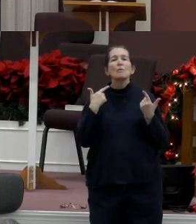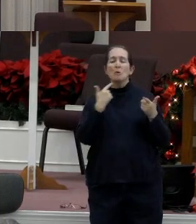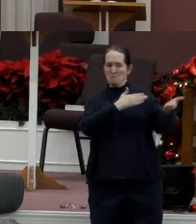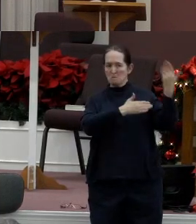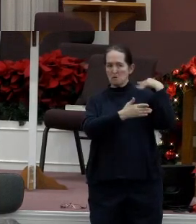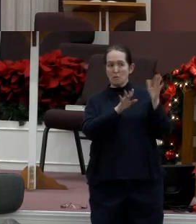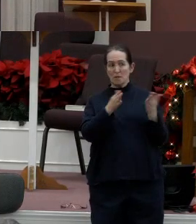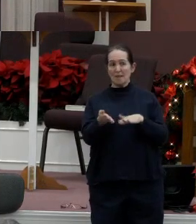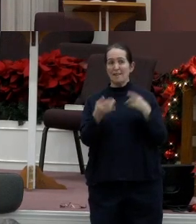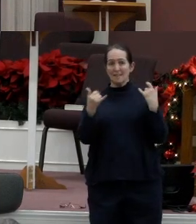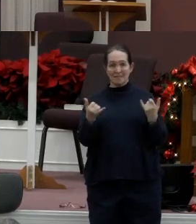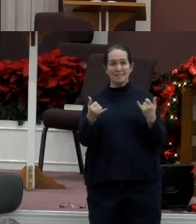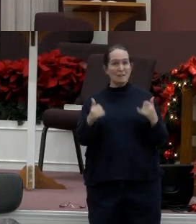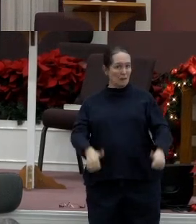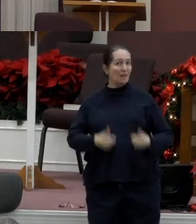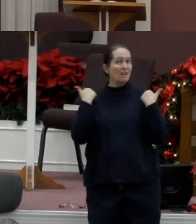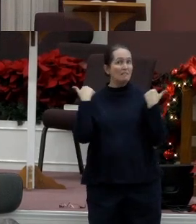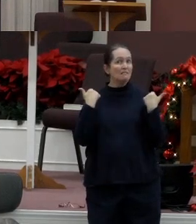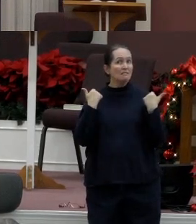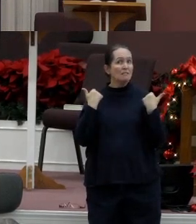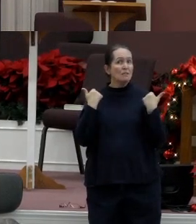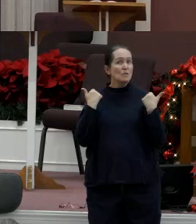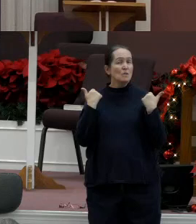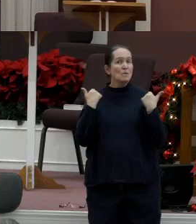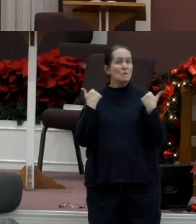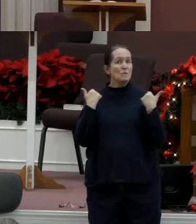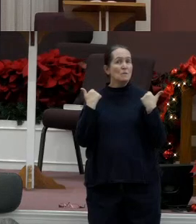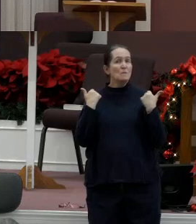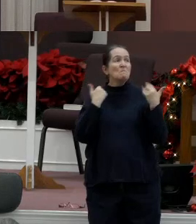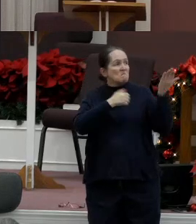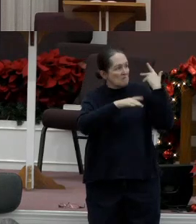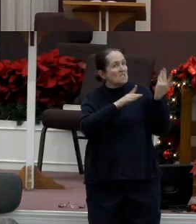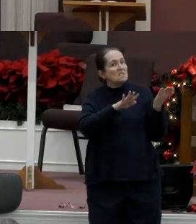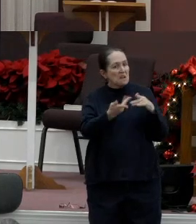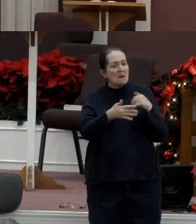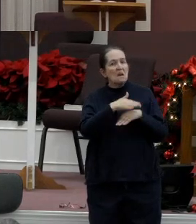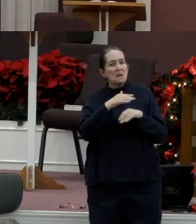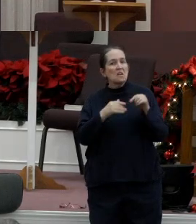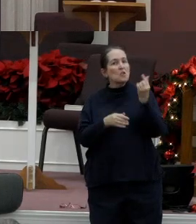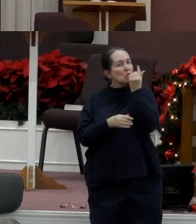now alive. What died in the garden